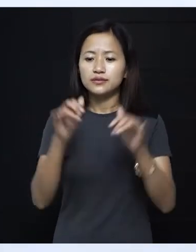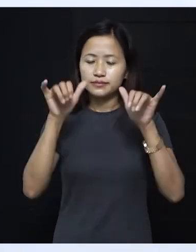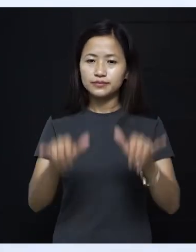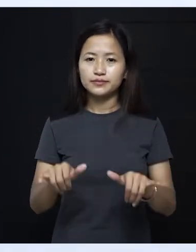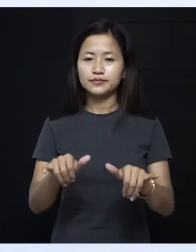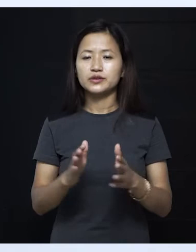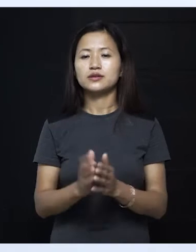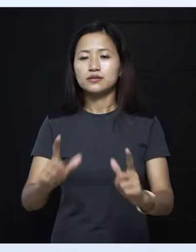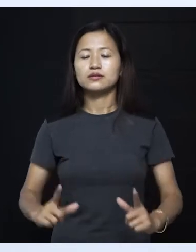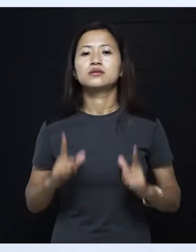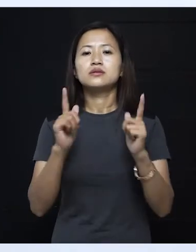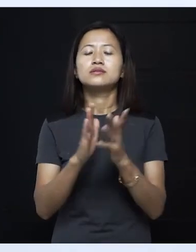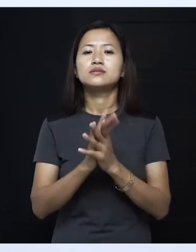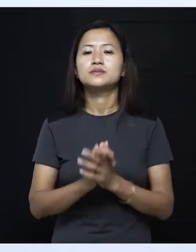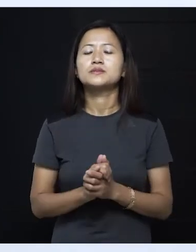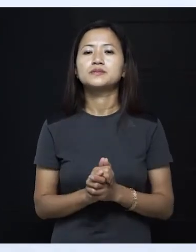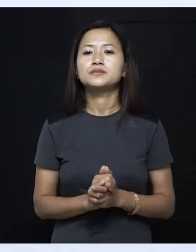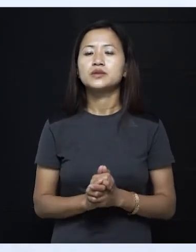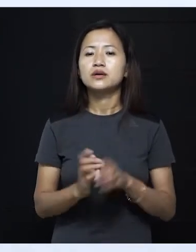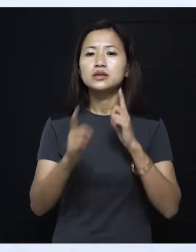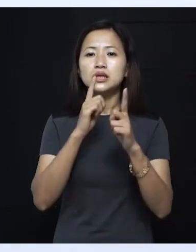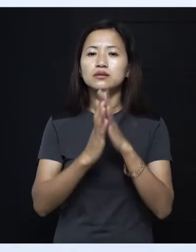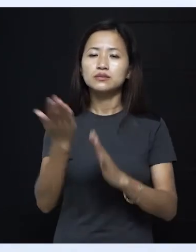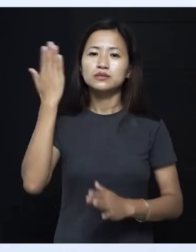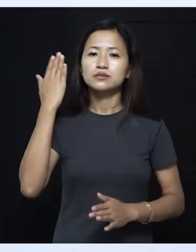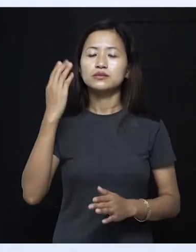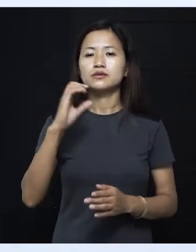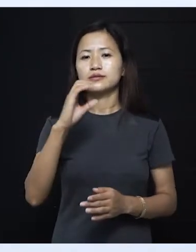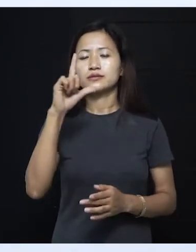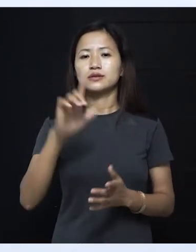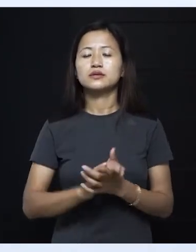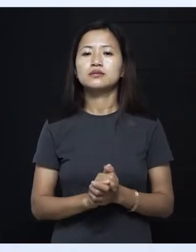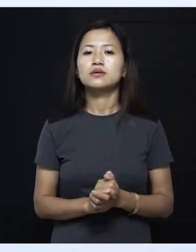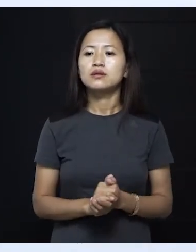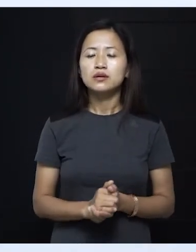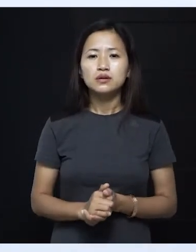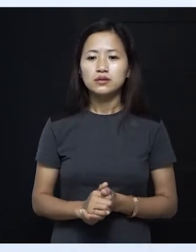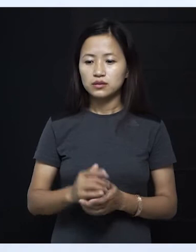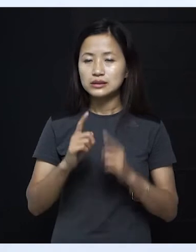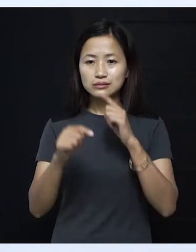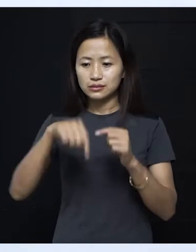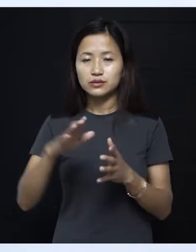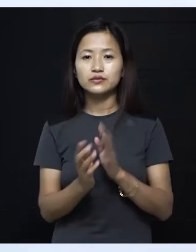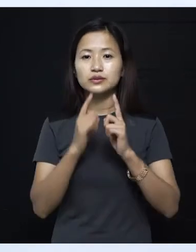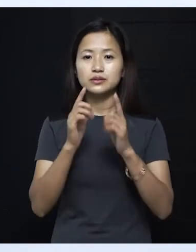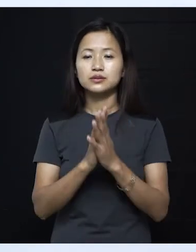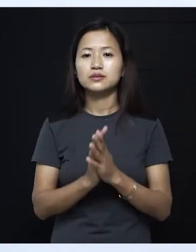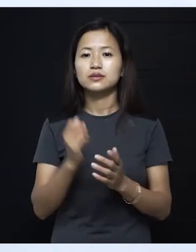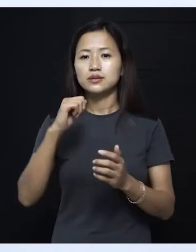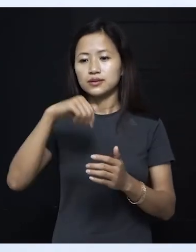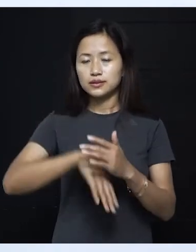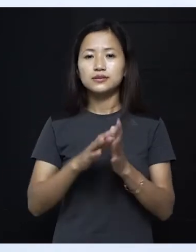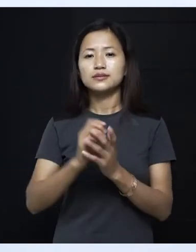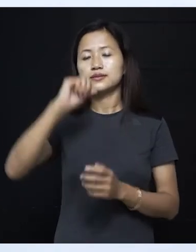a settled life. So all these we have discussed in the previous session, isn't it? Then we have also discussed that in